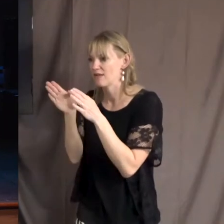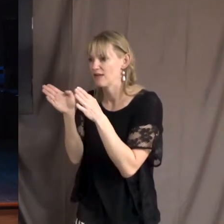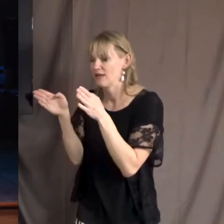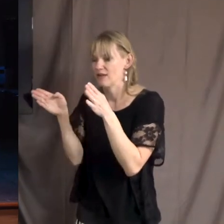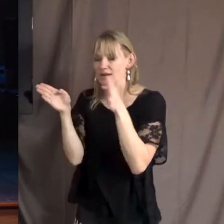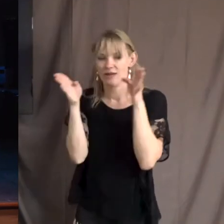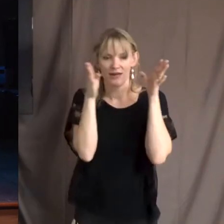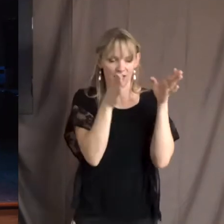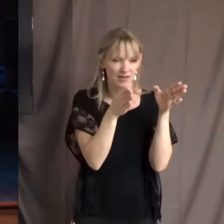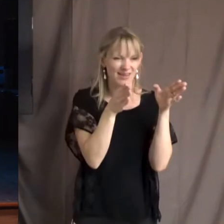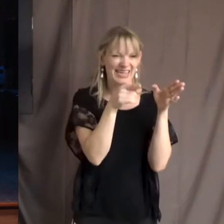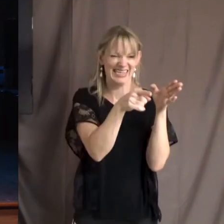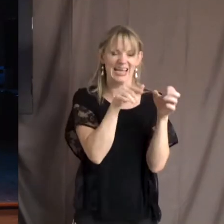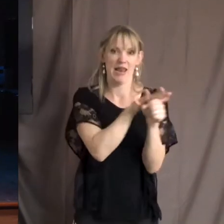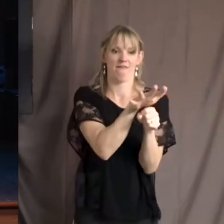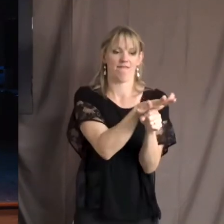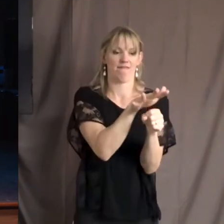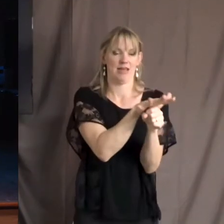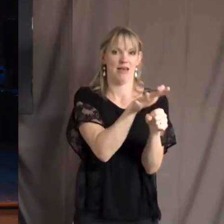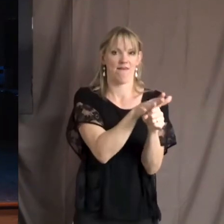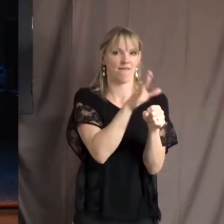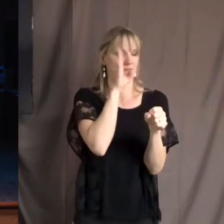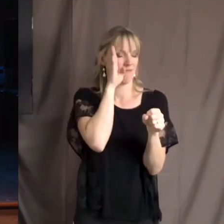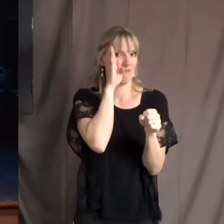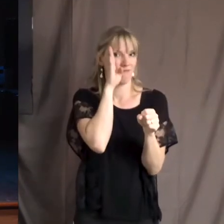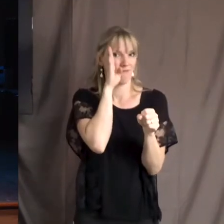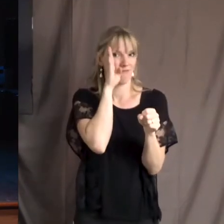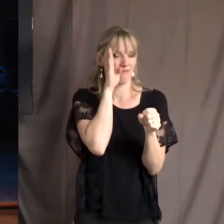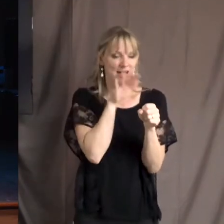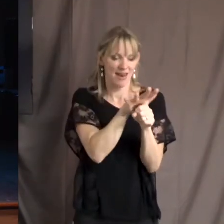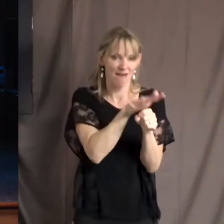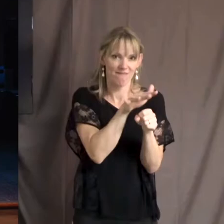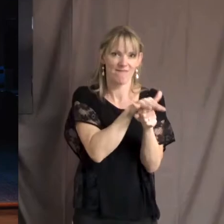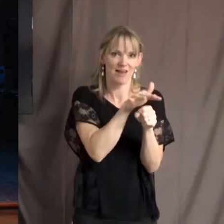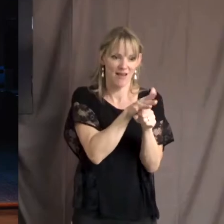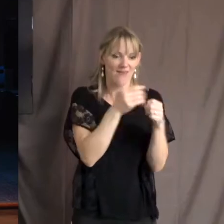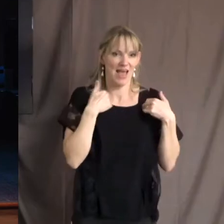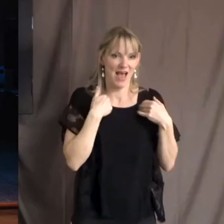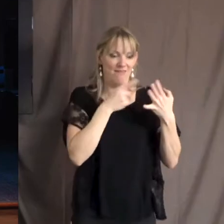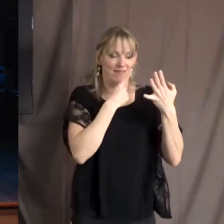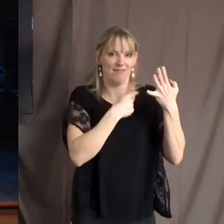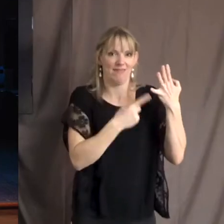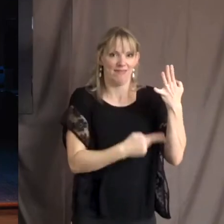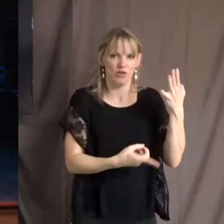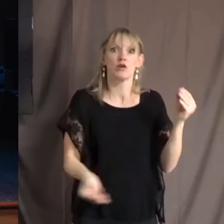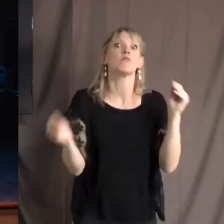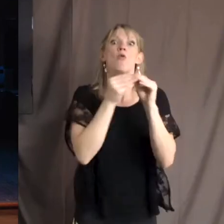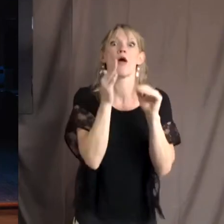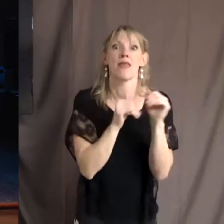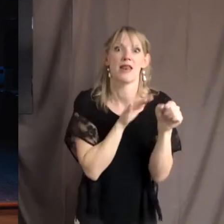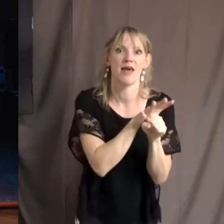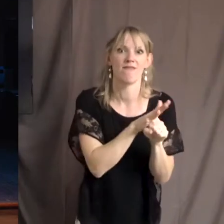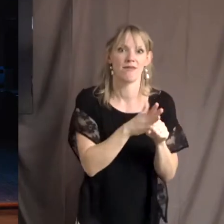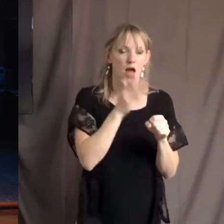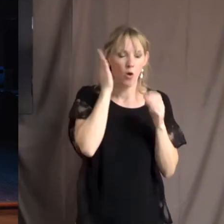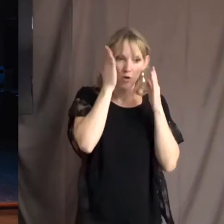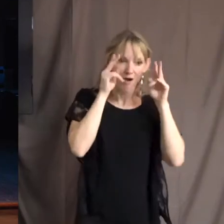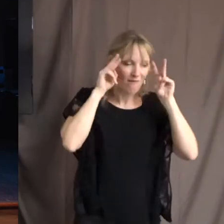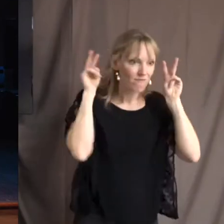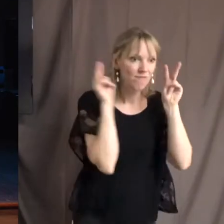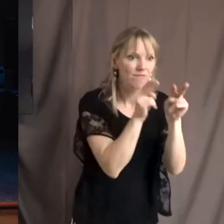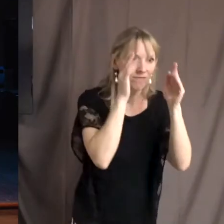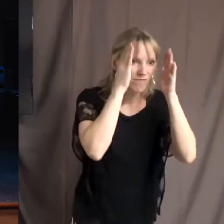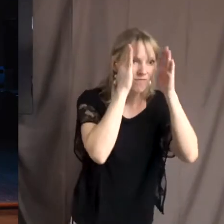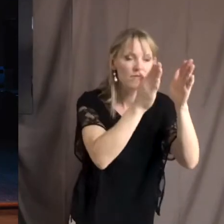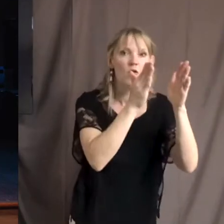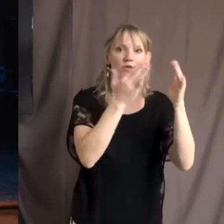enoughness, as Tom's song invited us to do, to remind ourselves that there is more than enough. And I'm going to look right at it and give thanks for it